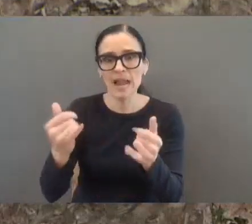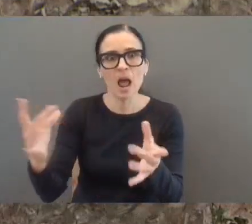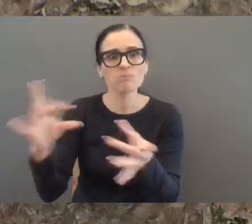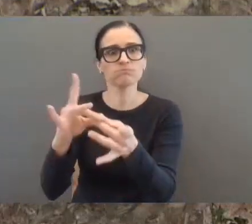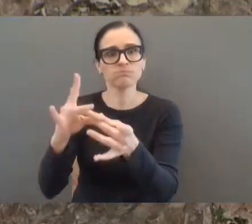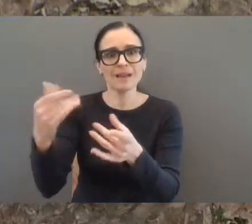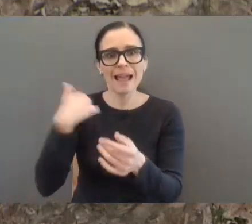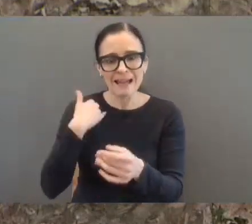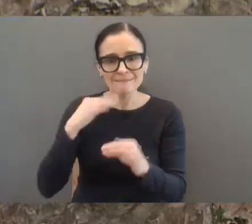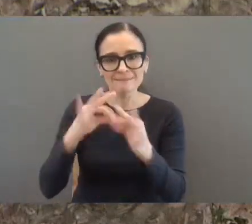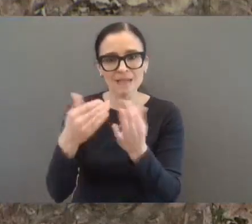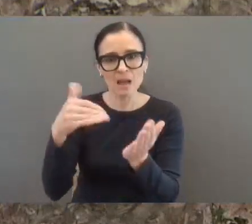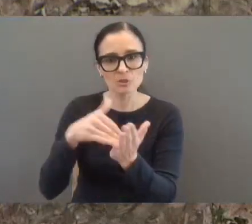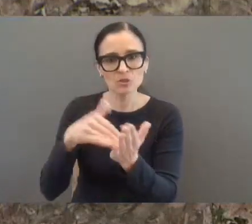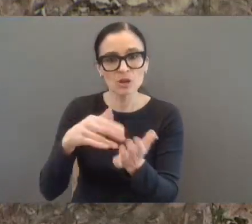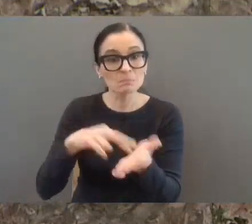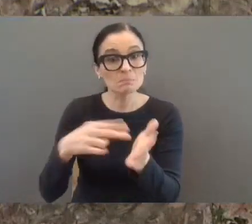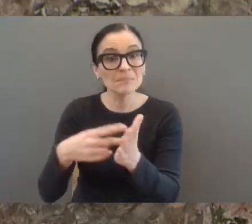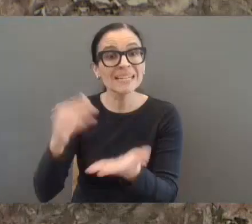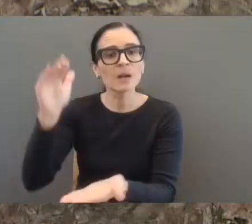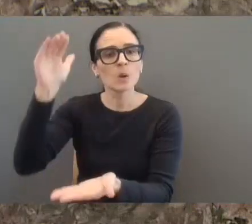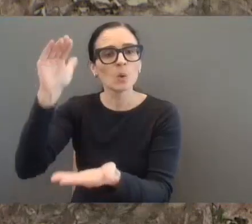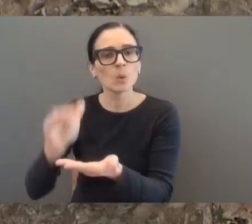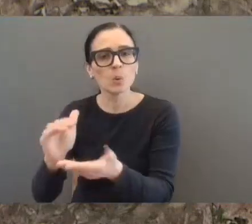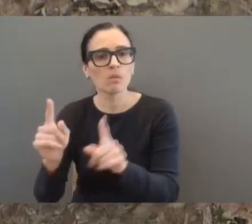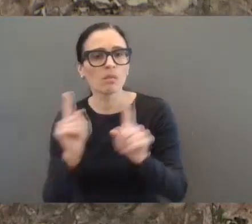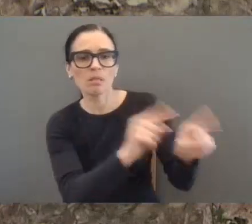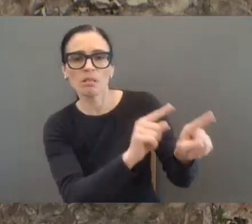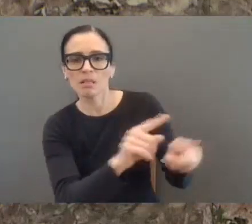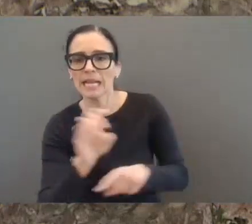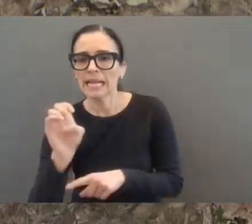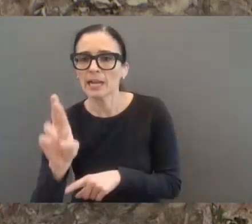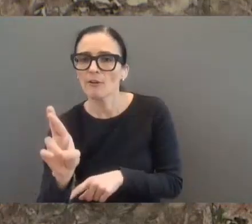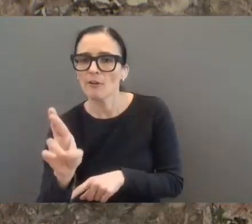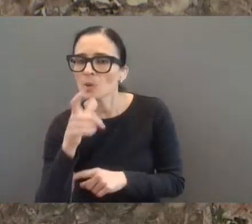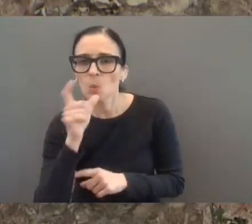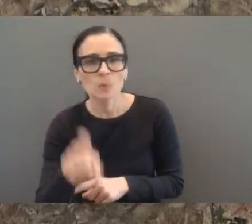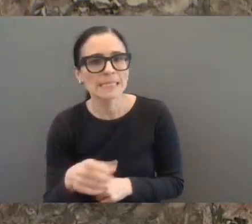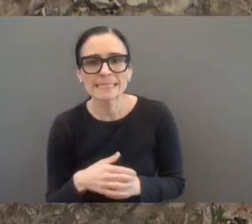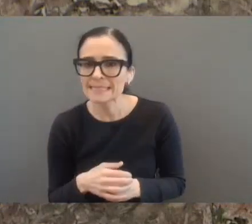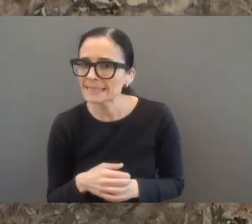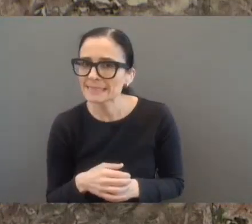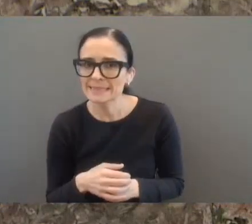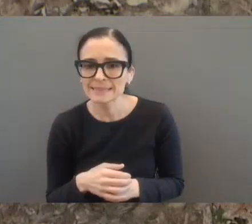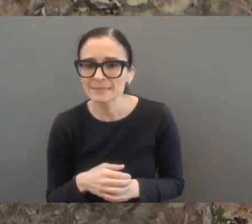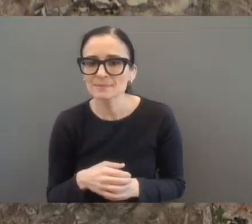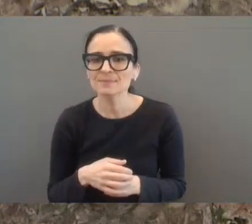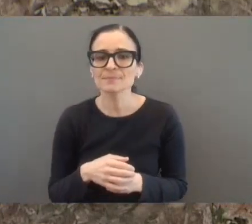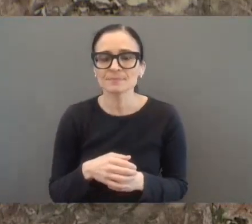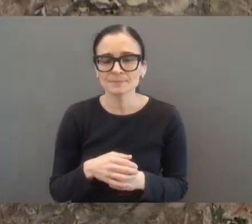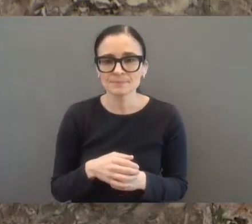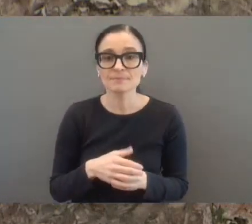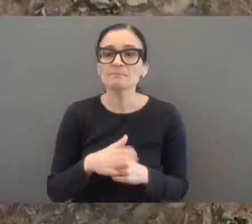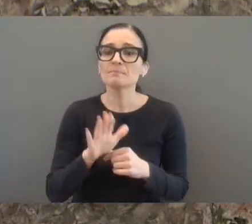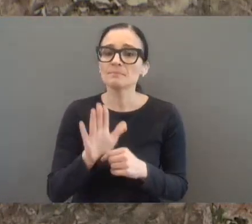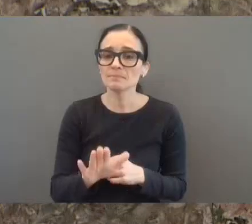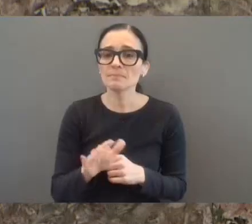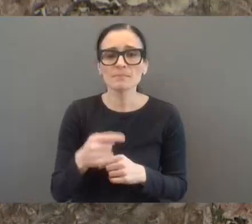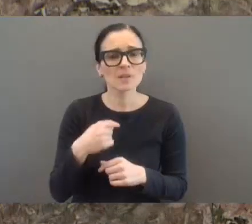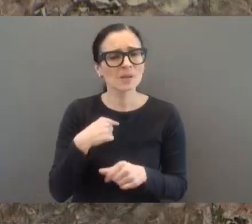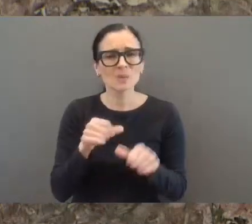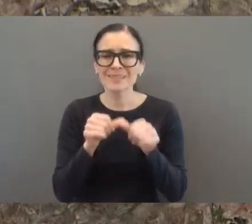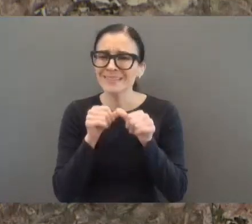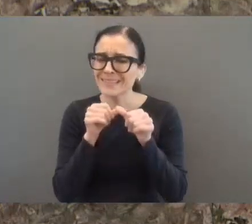to go for non-urgent care, non-emergency care to the emergency room. But Mr. Speaker, we're going to continue this work, continue to build out the